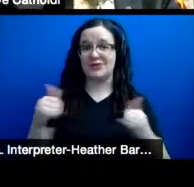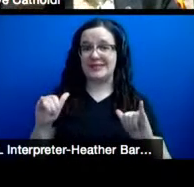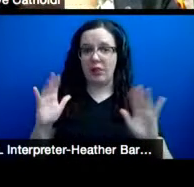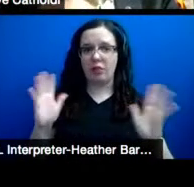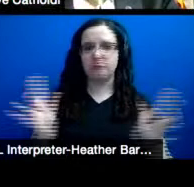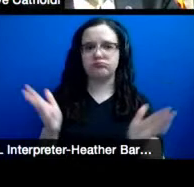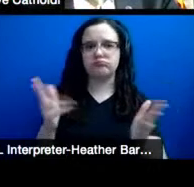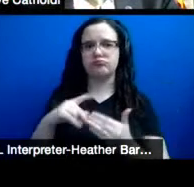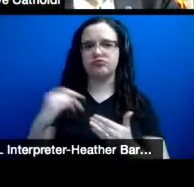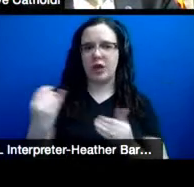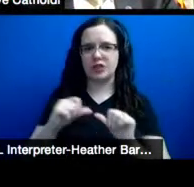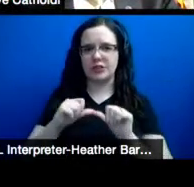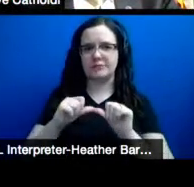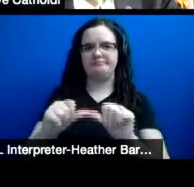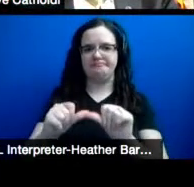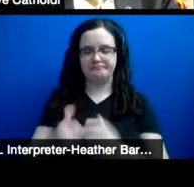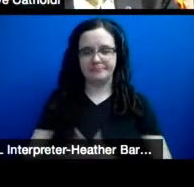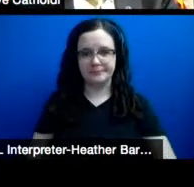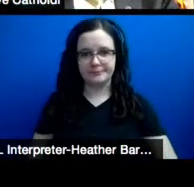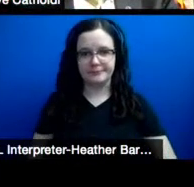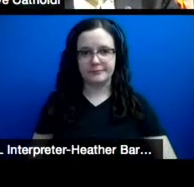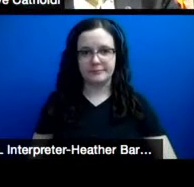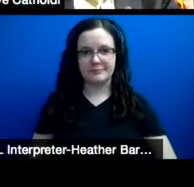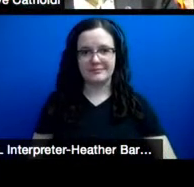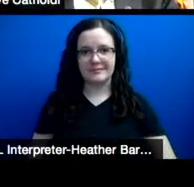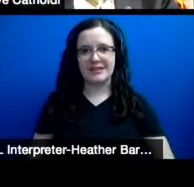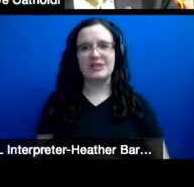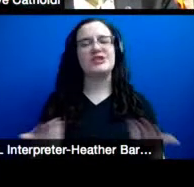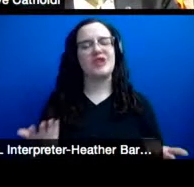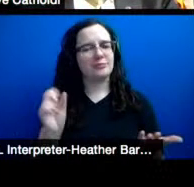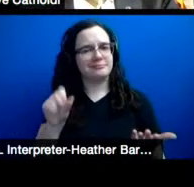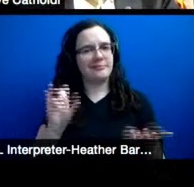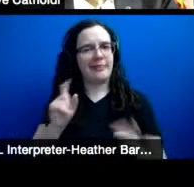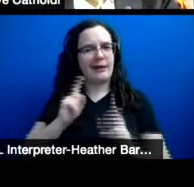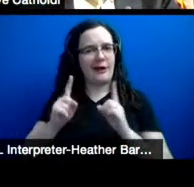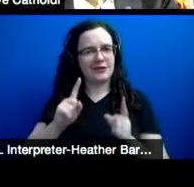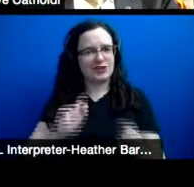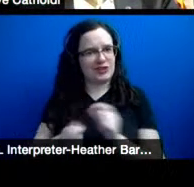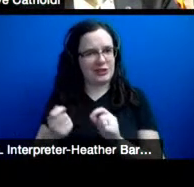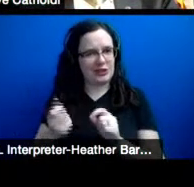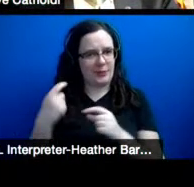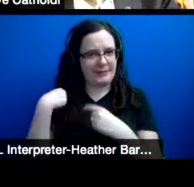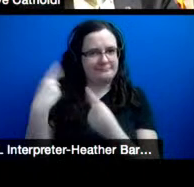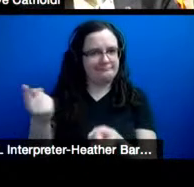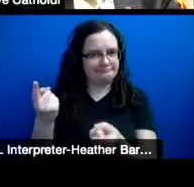forward. So the conversation has changed a little bit within the past couple of weeks.